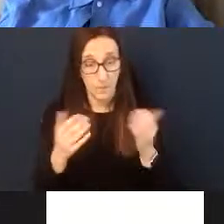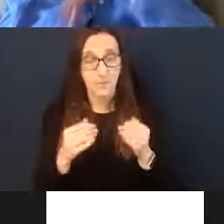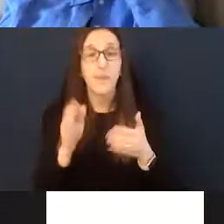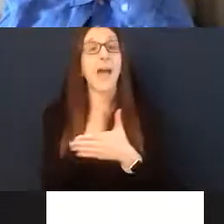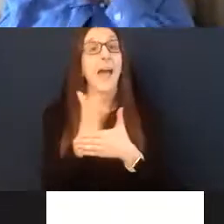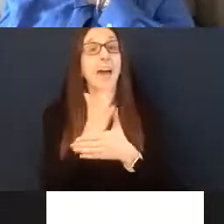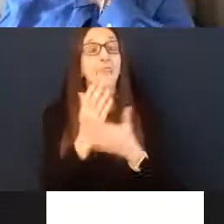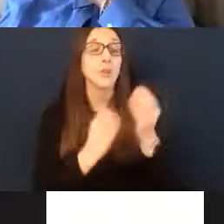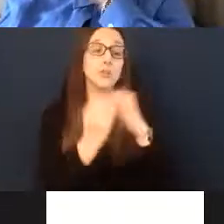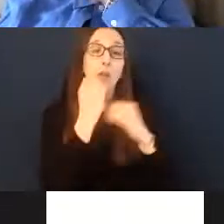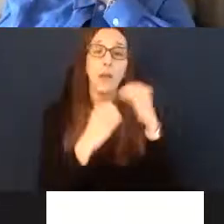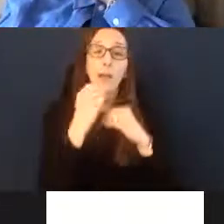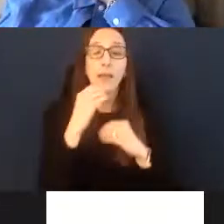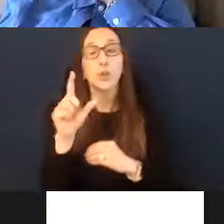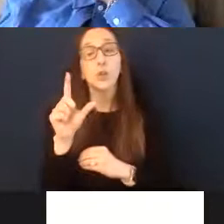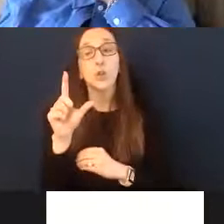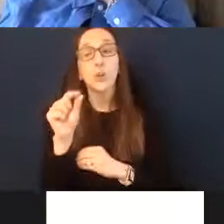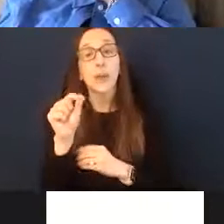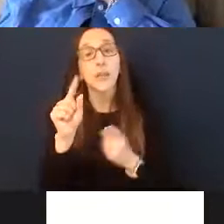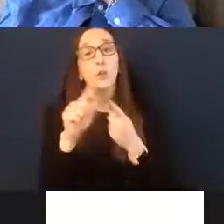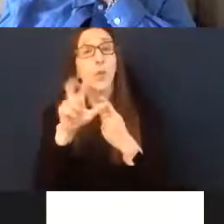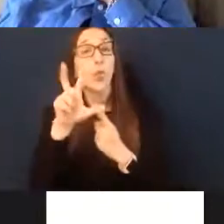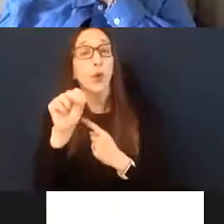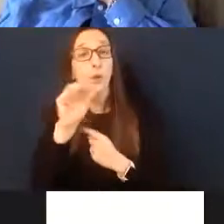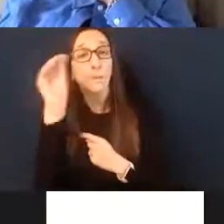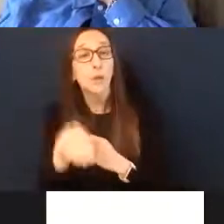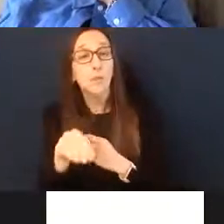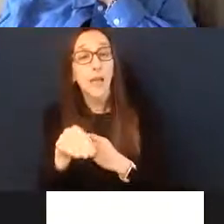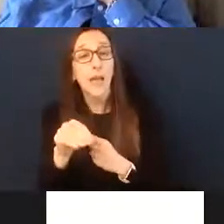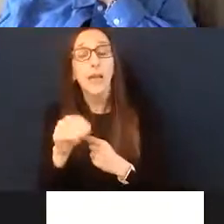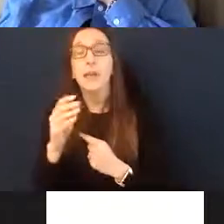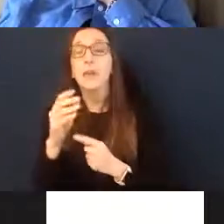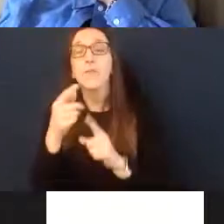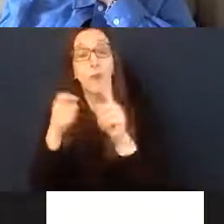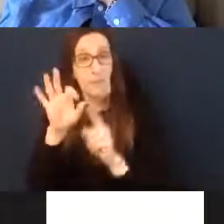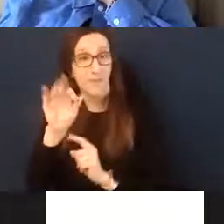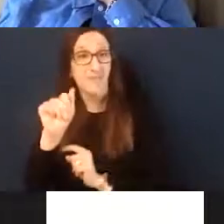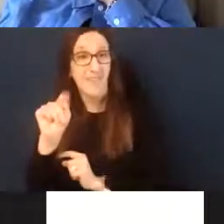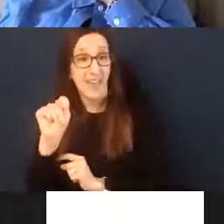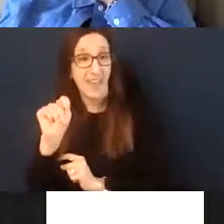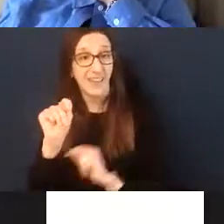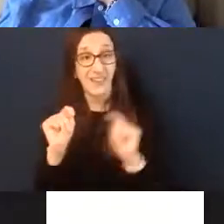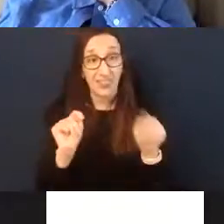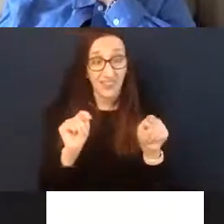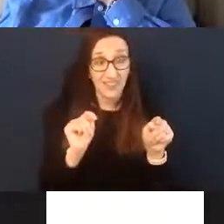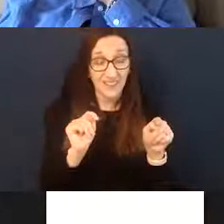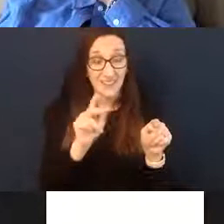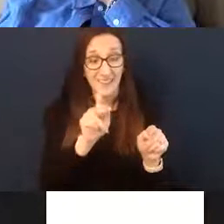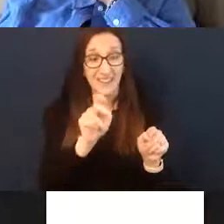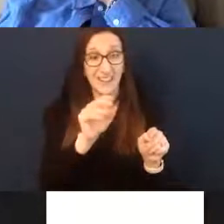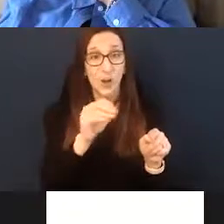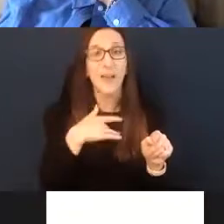has 20 to 35% of your total calories coming from fat, and the keto diet has 80% of your calories coming